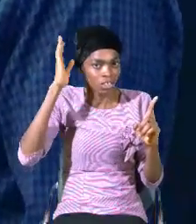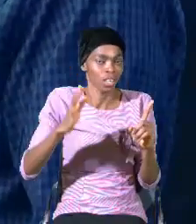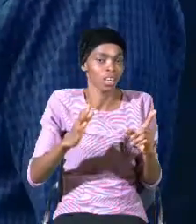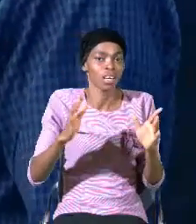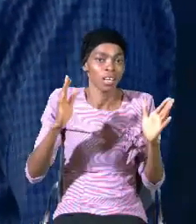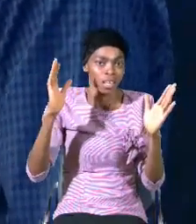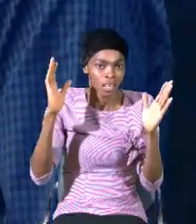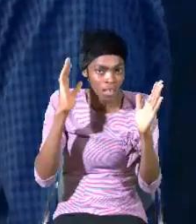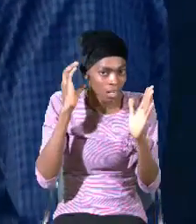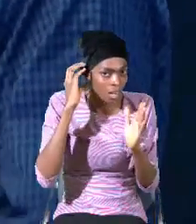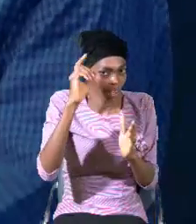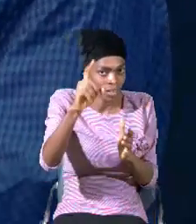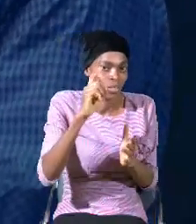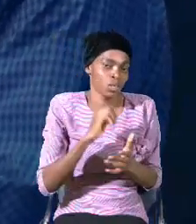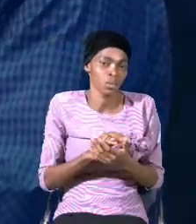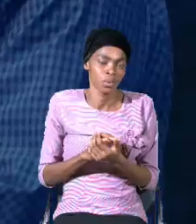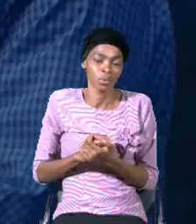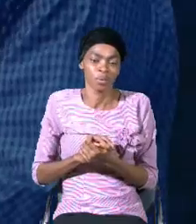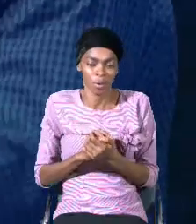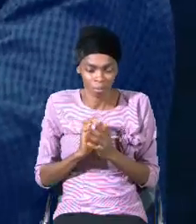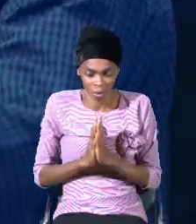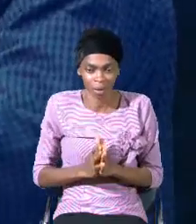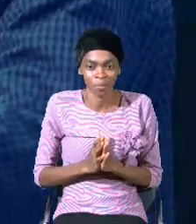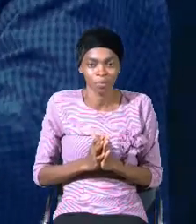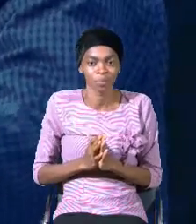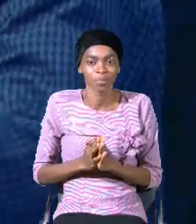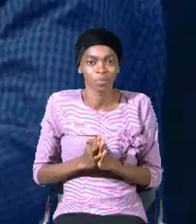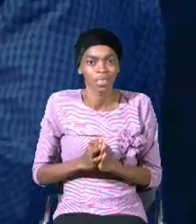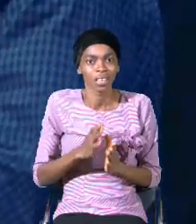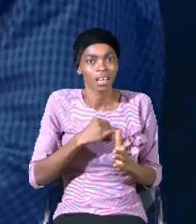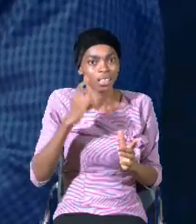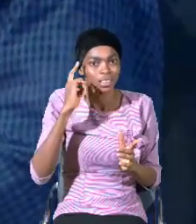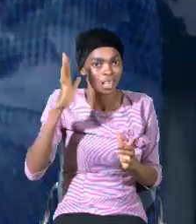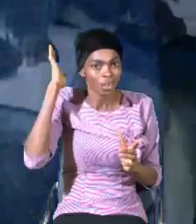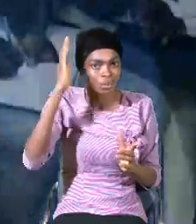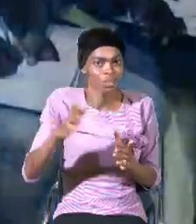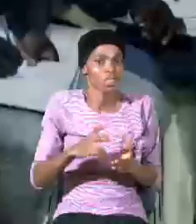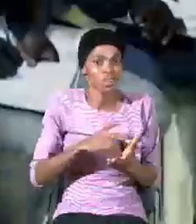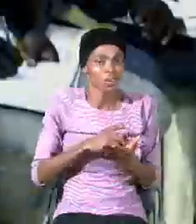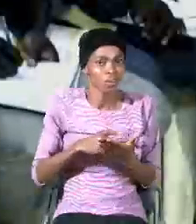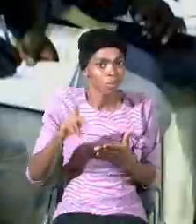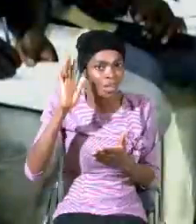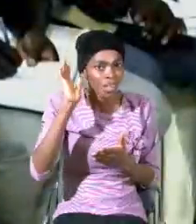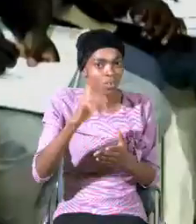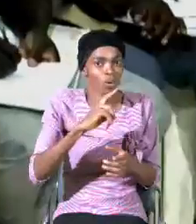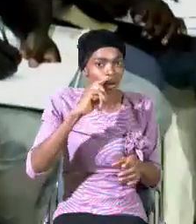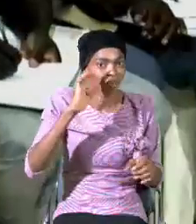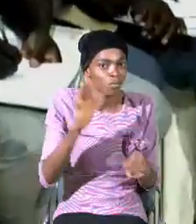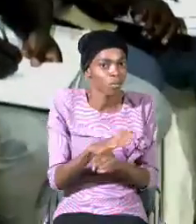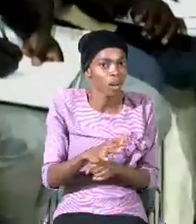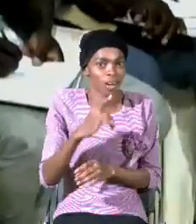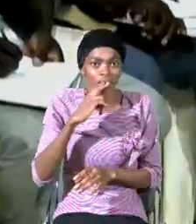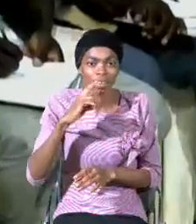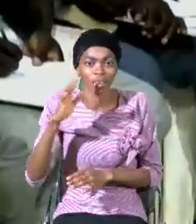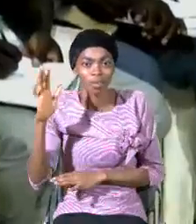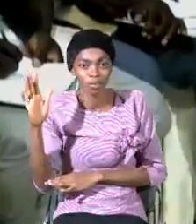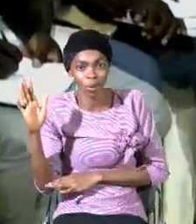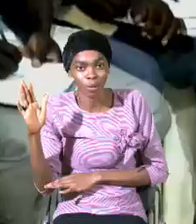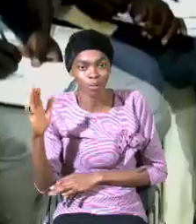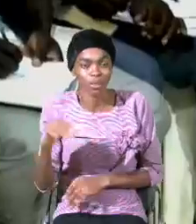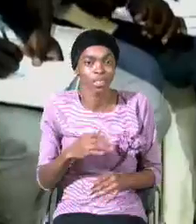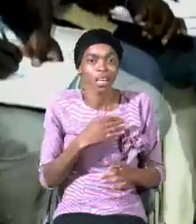he shall hear thee. And thou shalt pay thy vows. Look at verse 28. It says, and